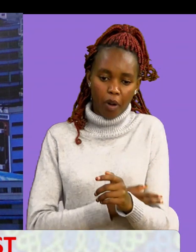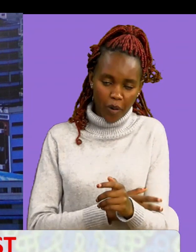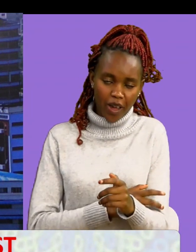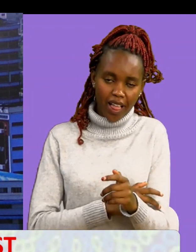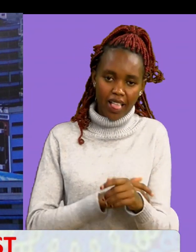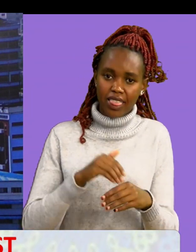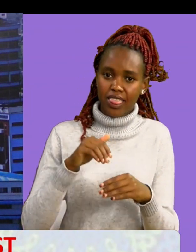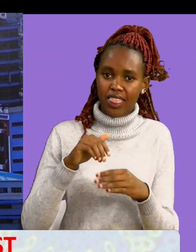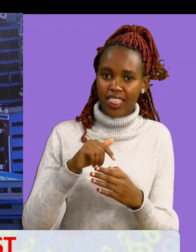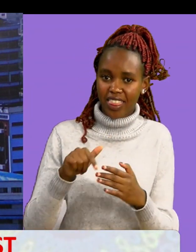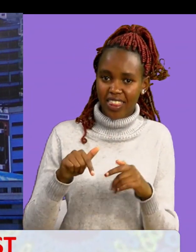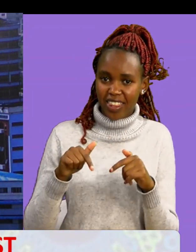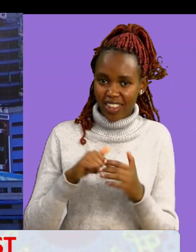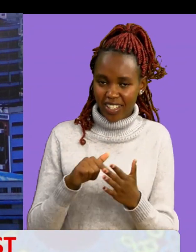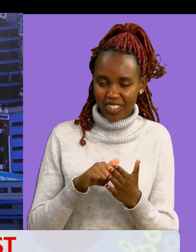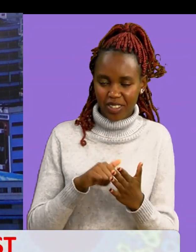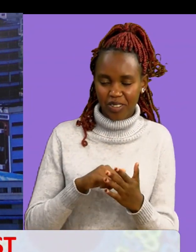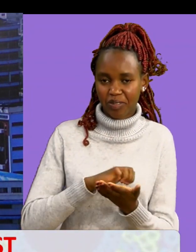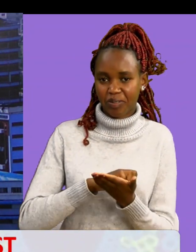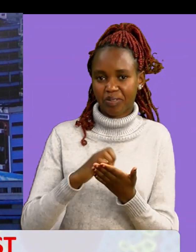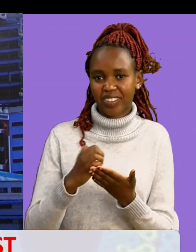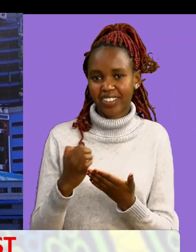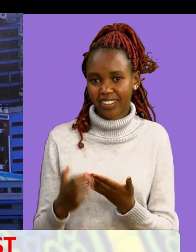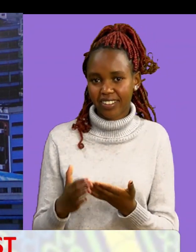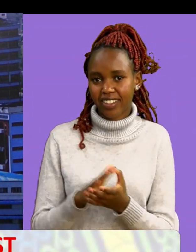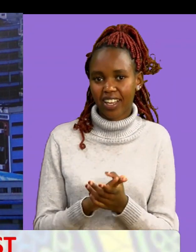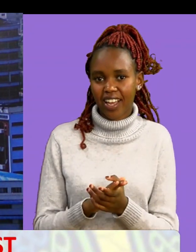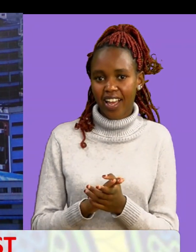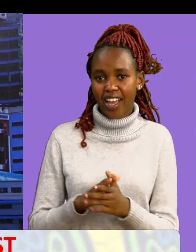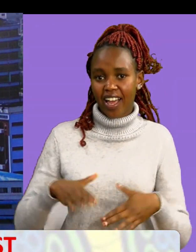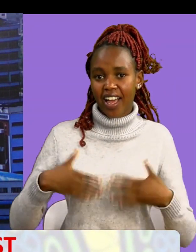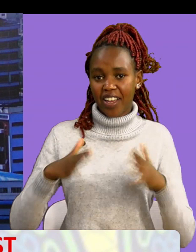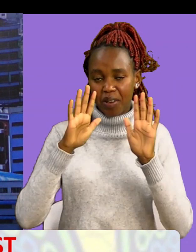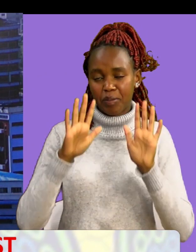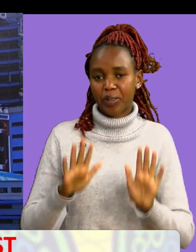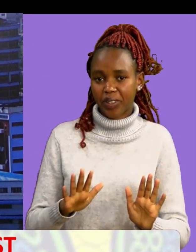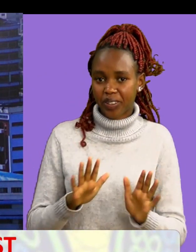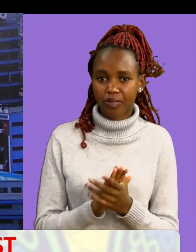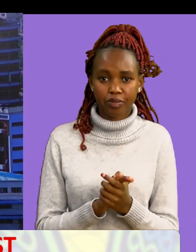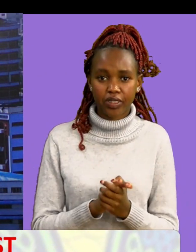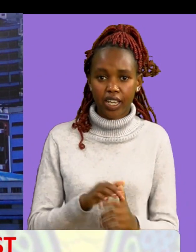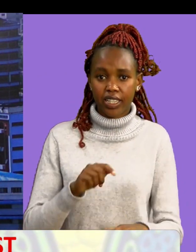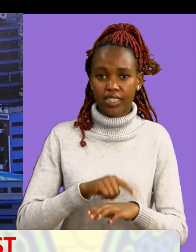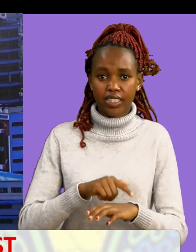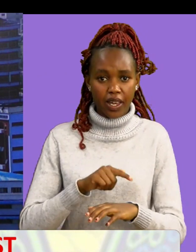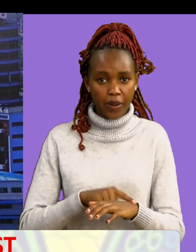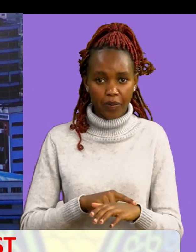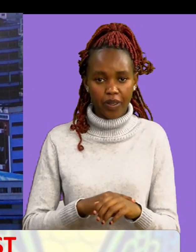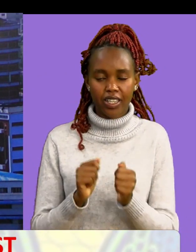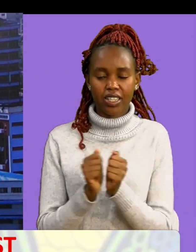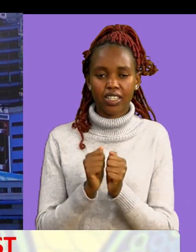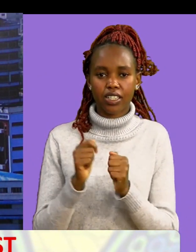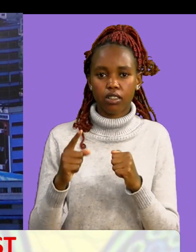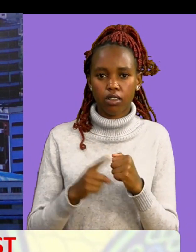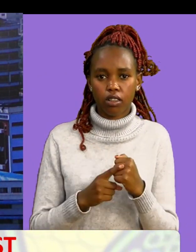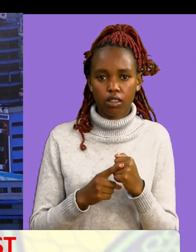new month in Star. Later on, I'll be talking about how it's also important that this time, each time we're talking about the 16 days